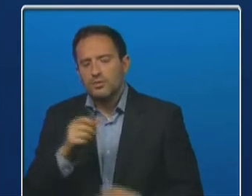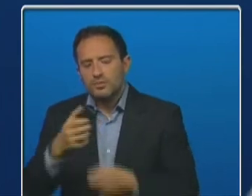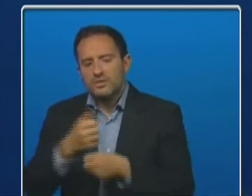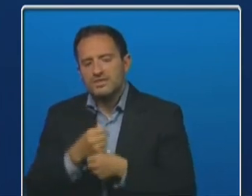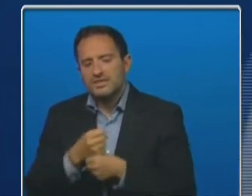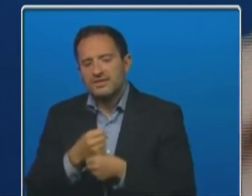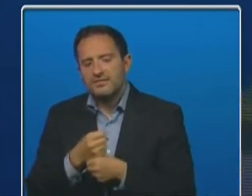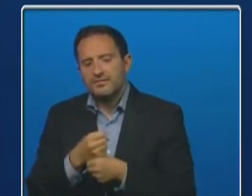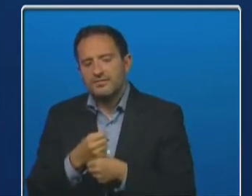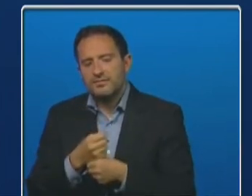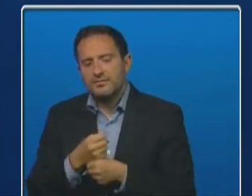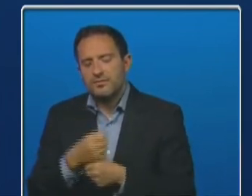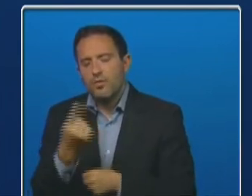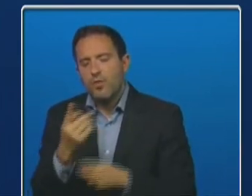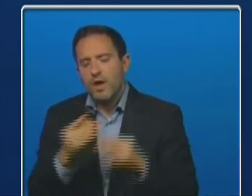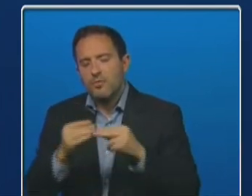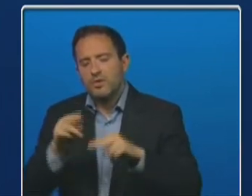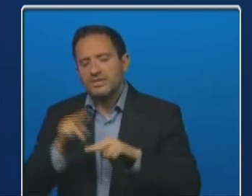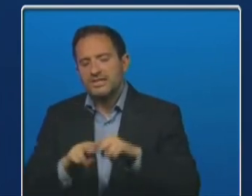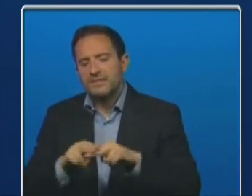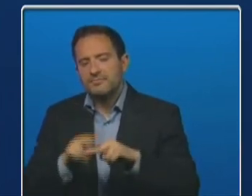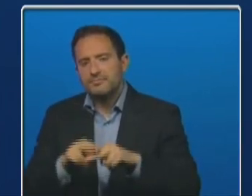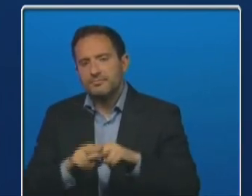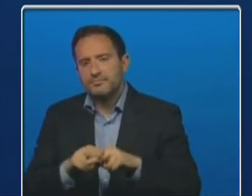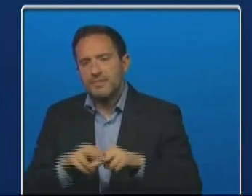receiving one more seat than they did.